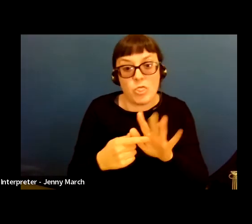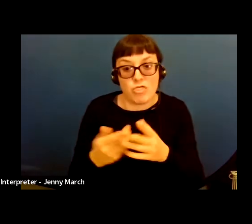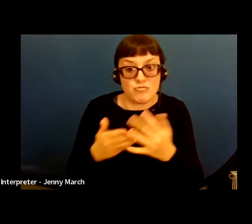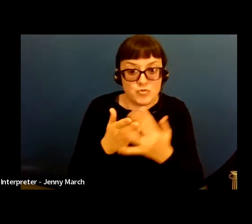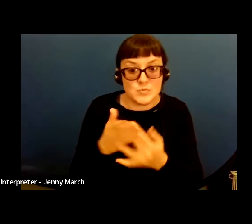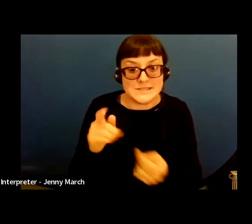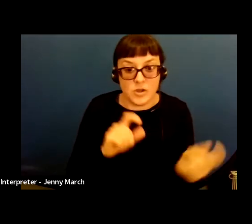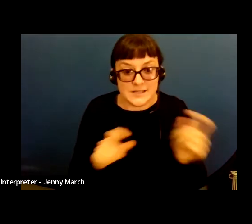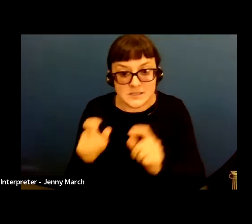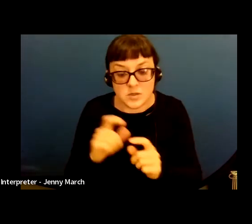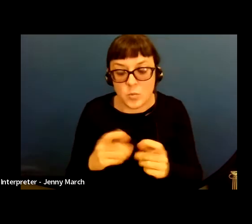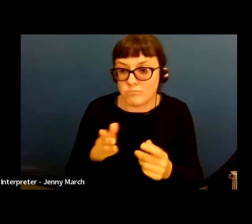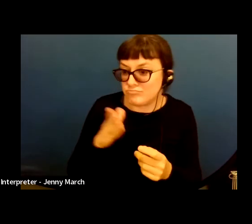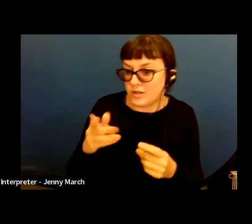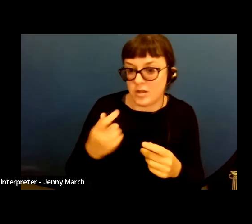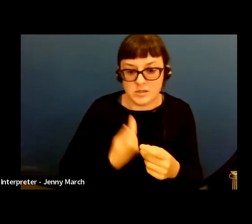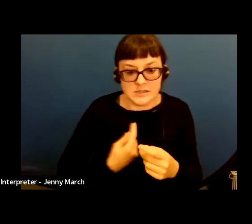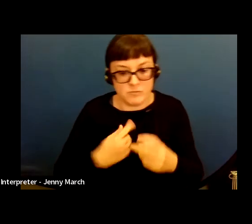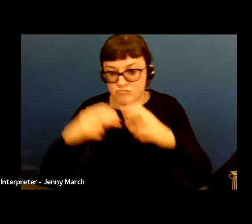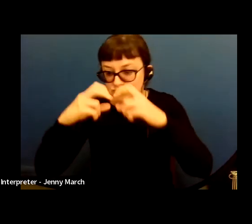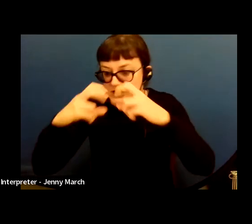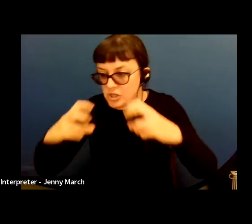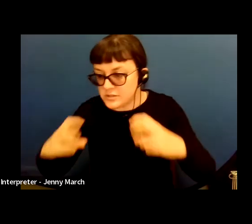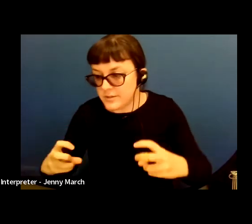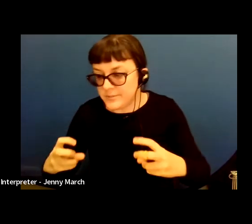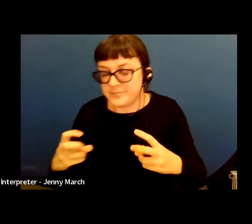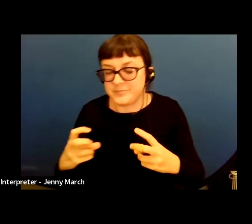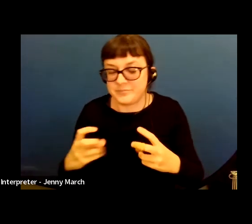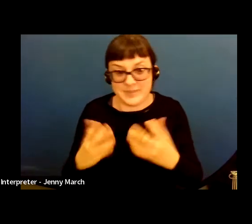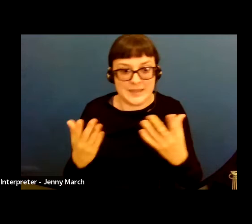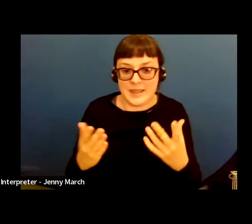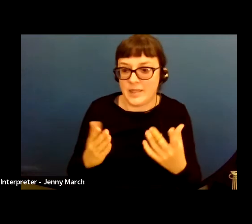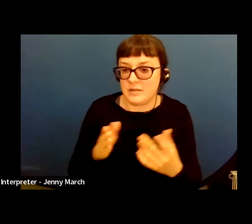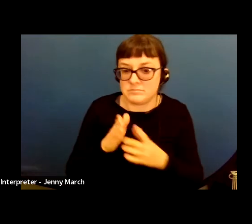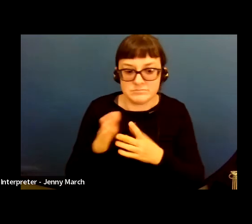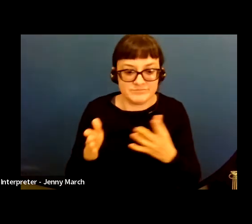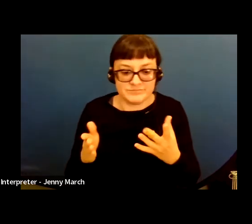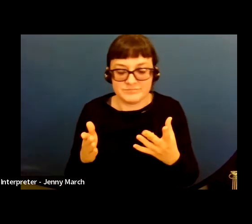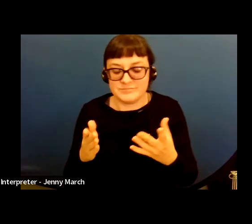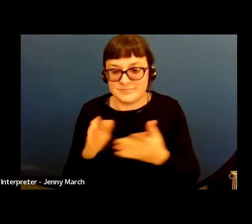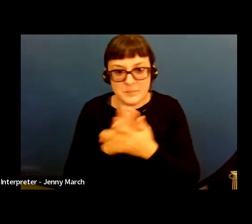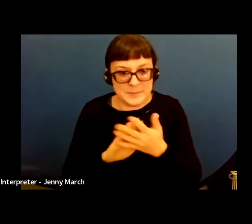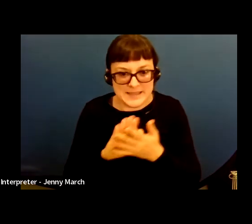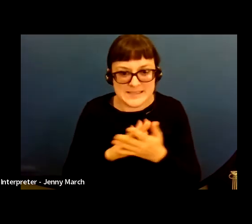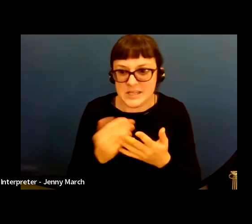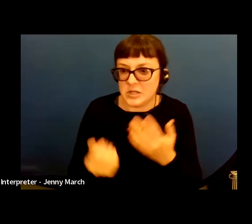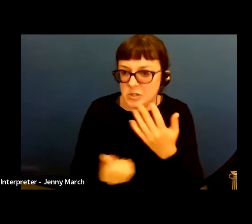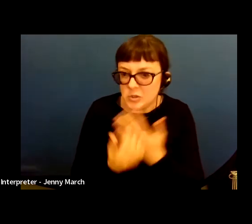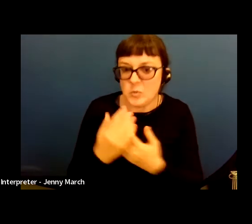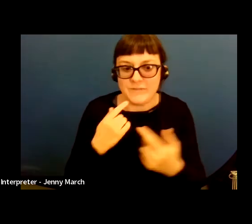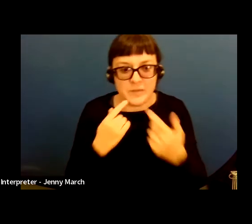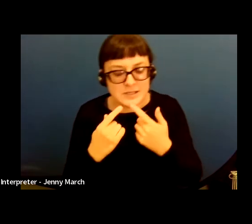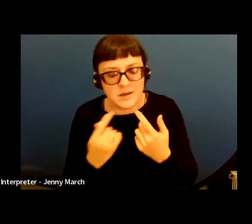go and we research things out in the world, that they give us new insights into how we can then